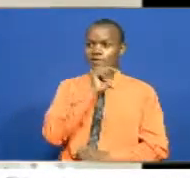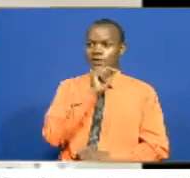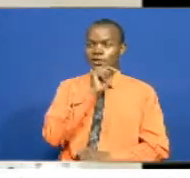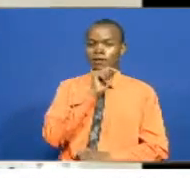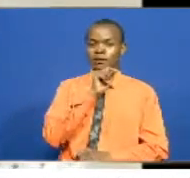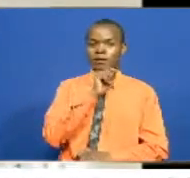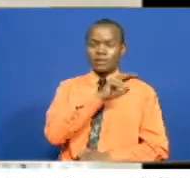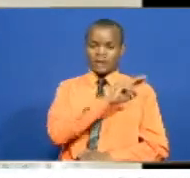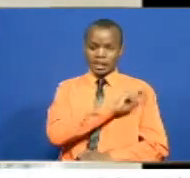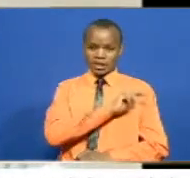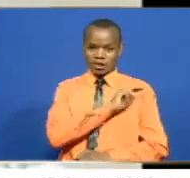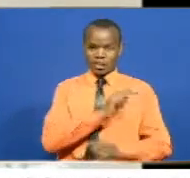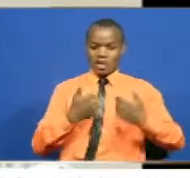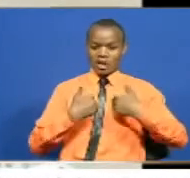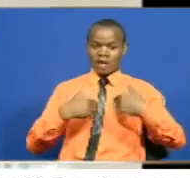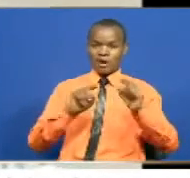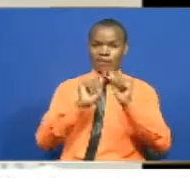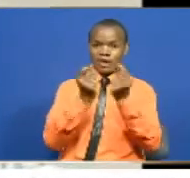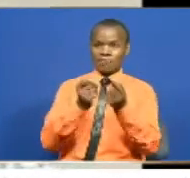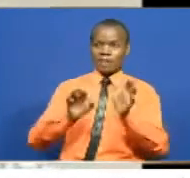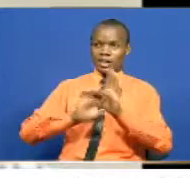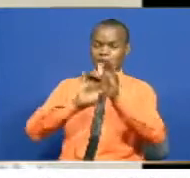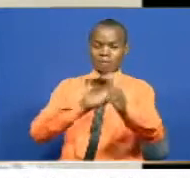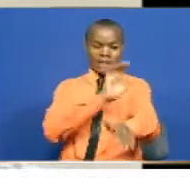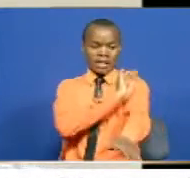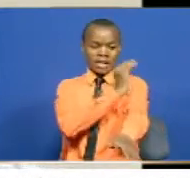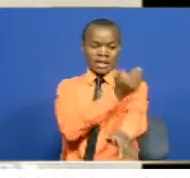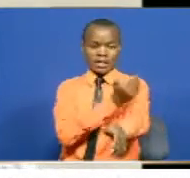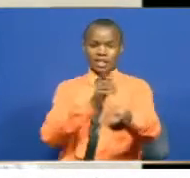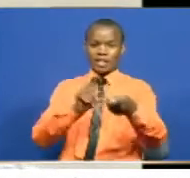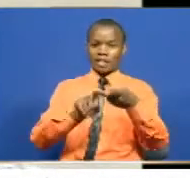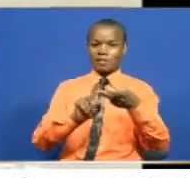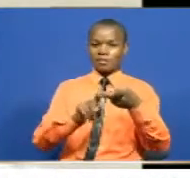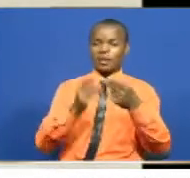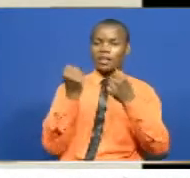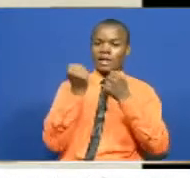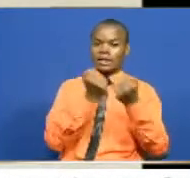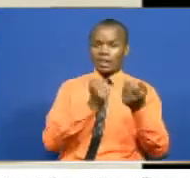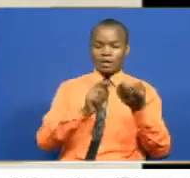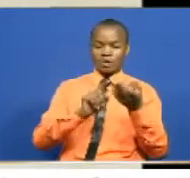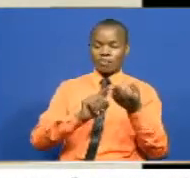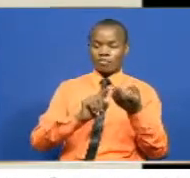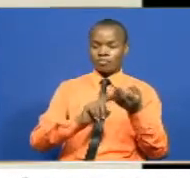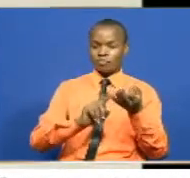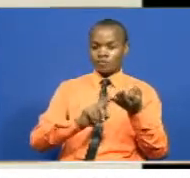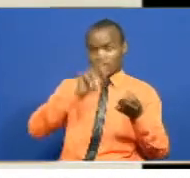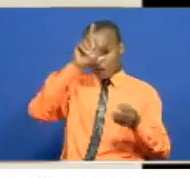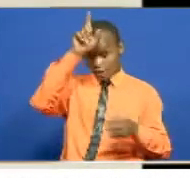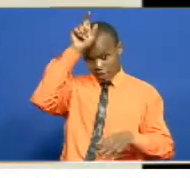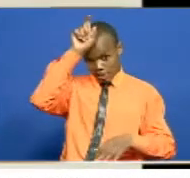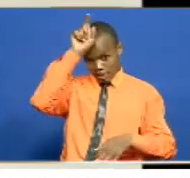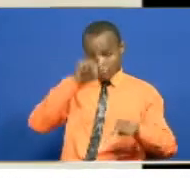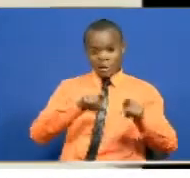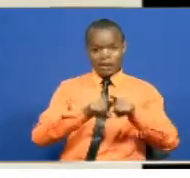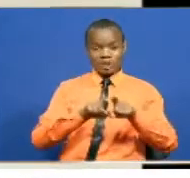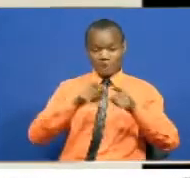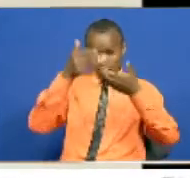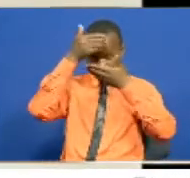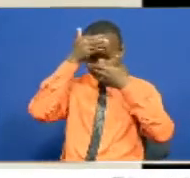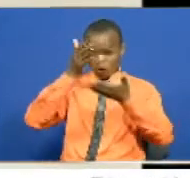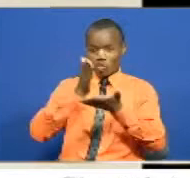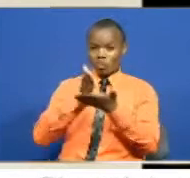Naturally, we have teams like Nigeria, Senegal, Angola, Egypt, Morocco. Those teams are